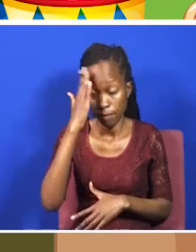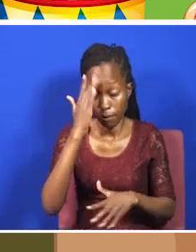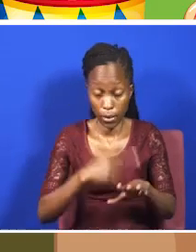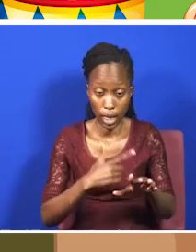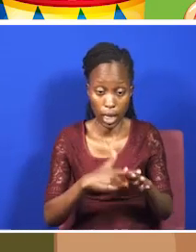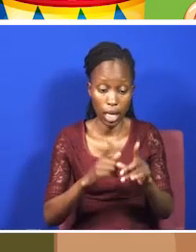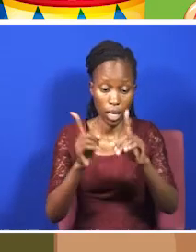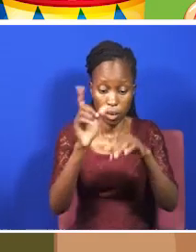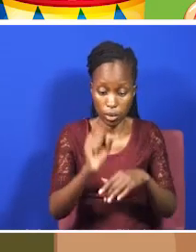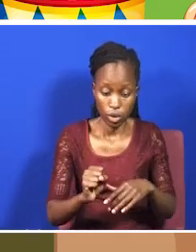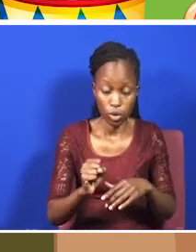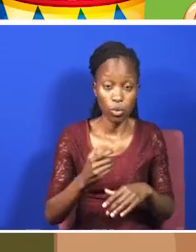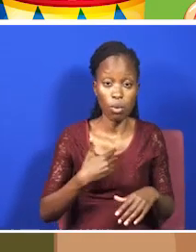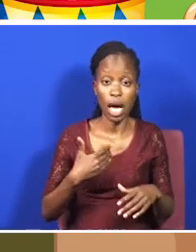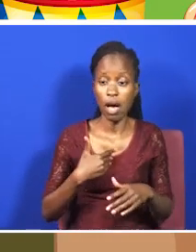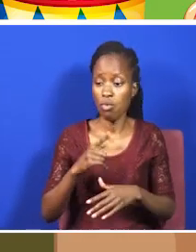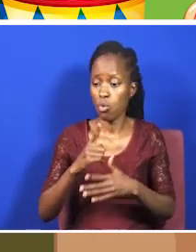when the storm was there?